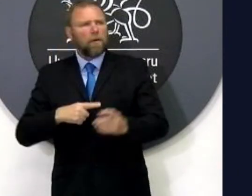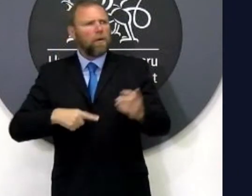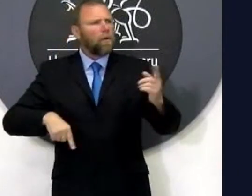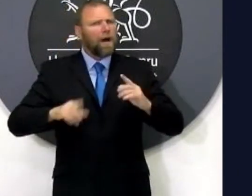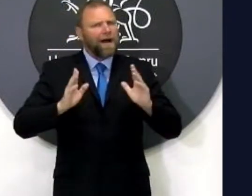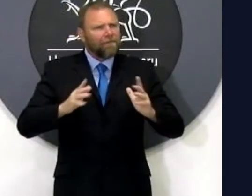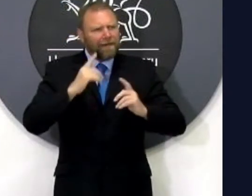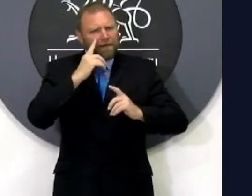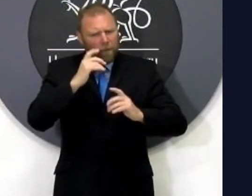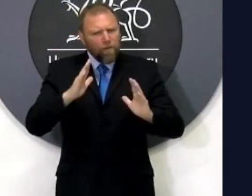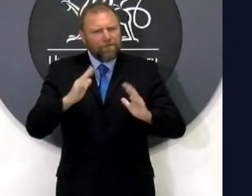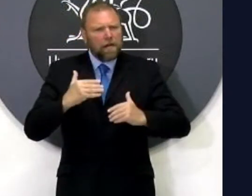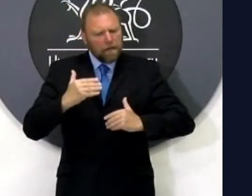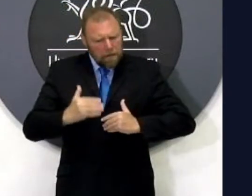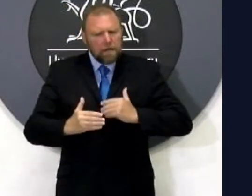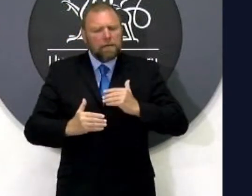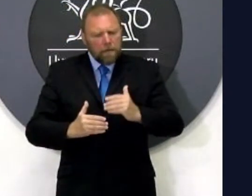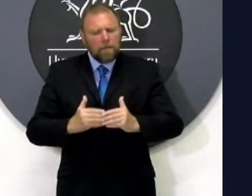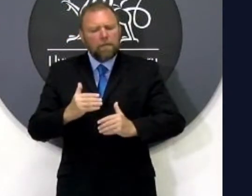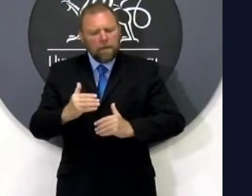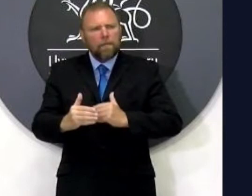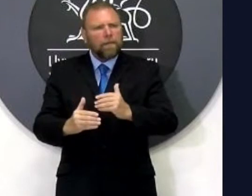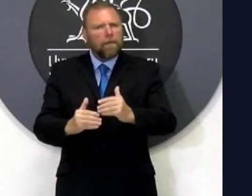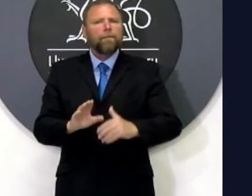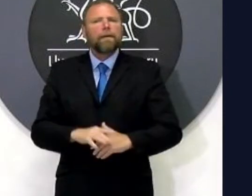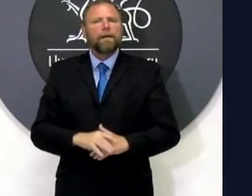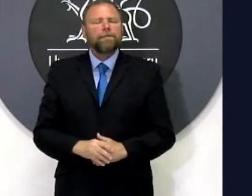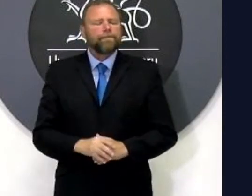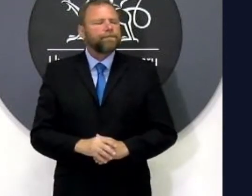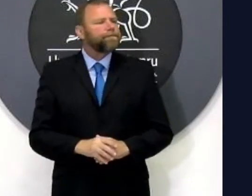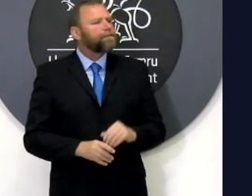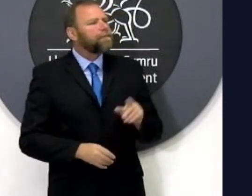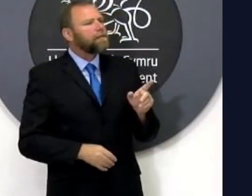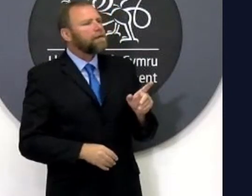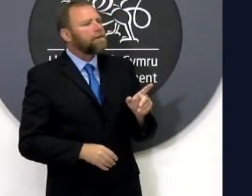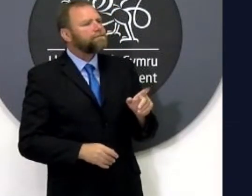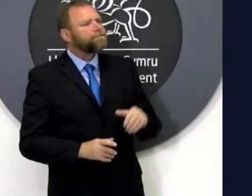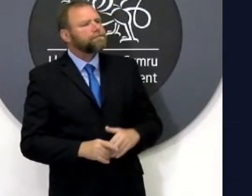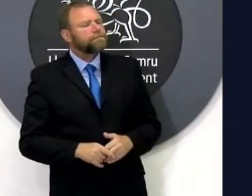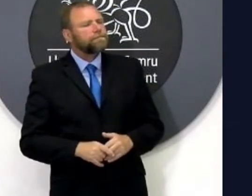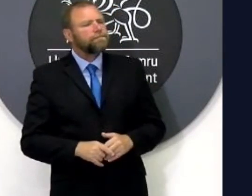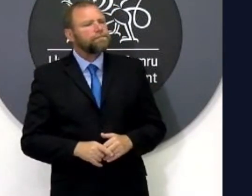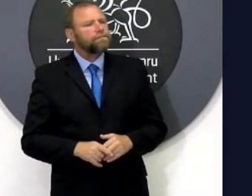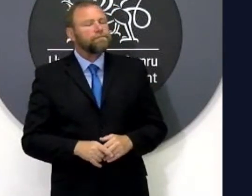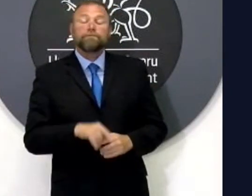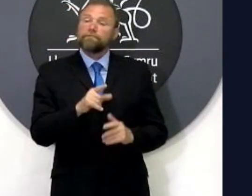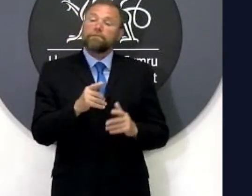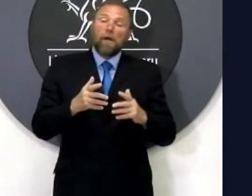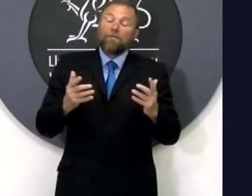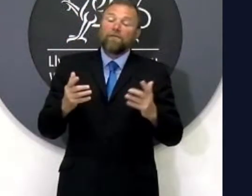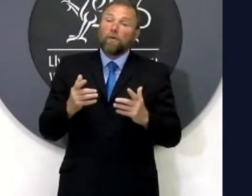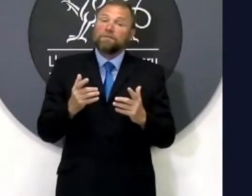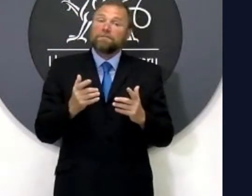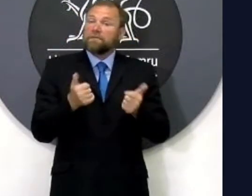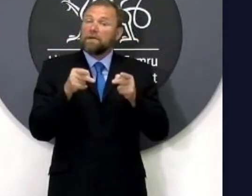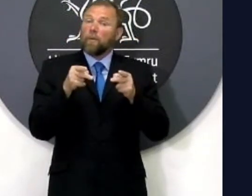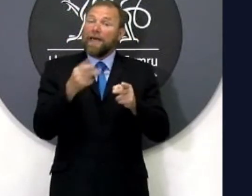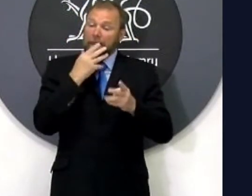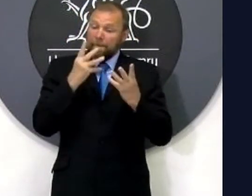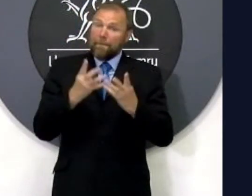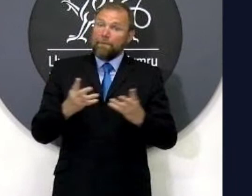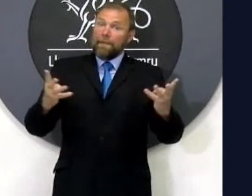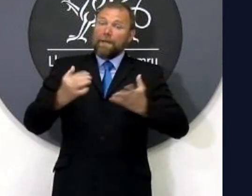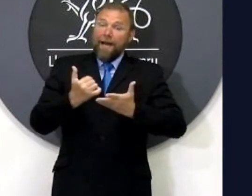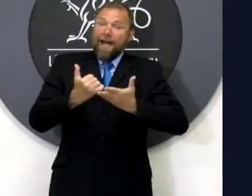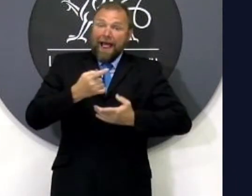be cautious as we reopen society. And Ellie, there is, of course, a way that people can help us with that, and that is that they take up the